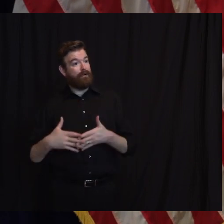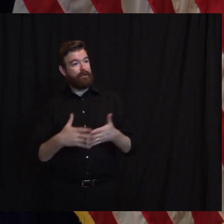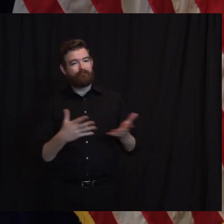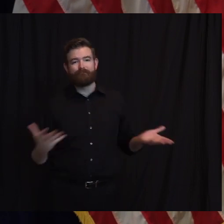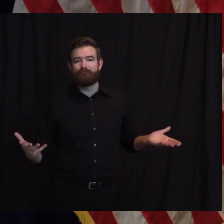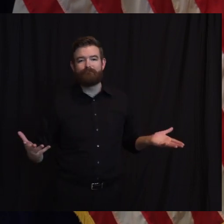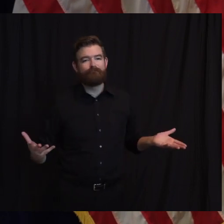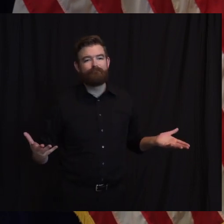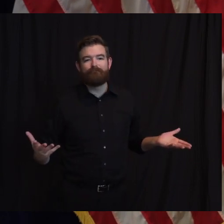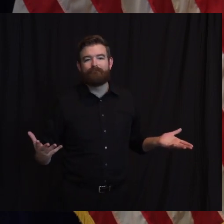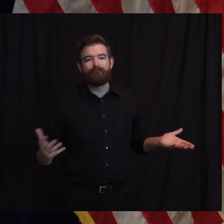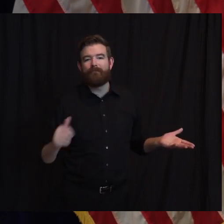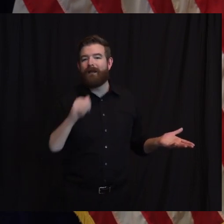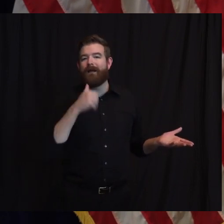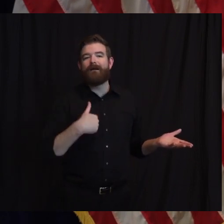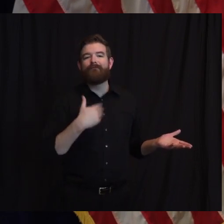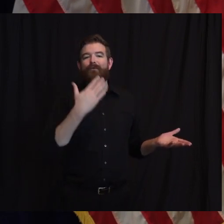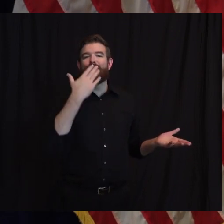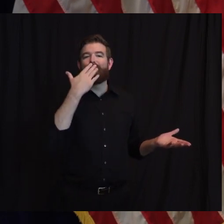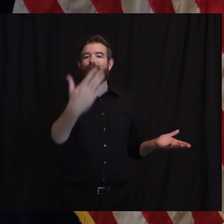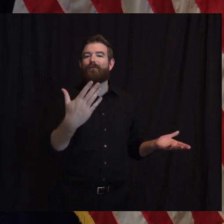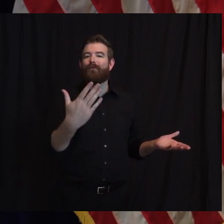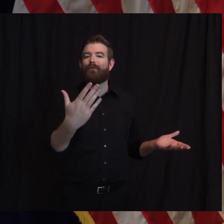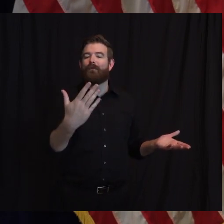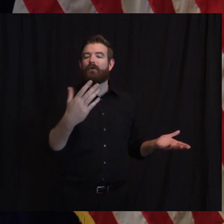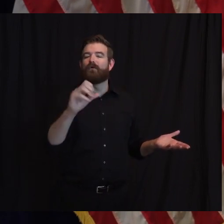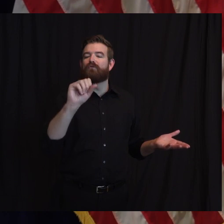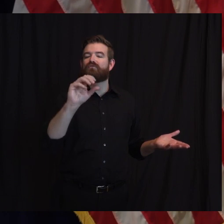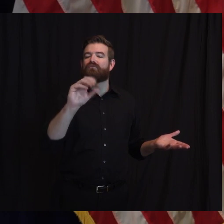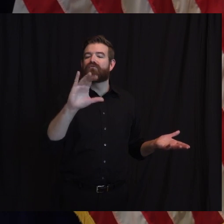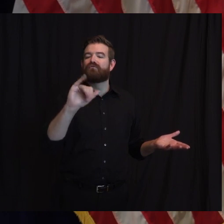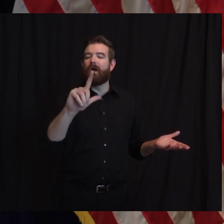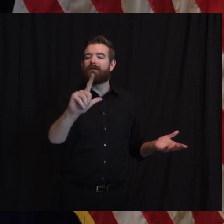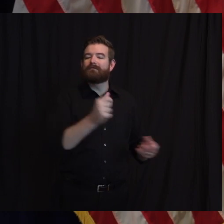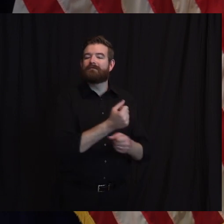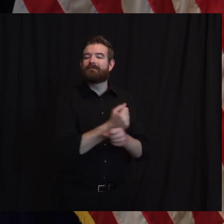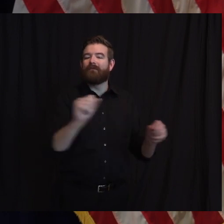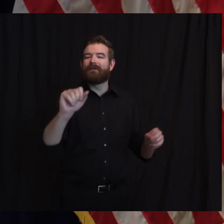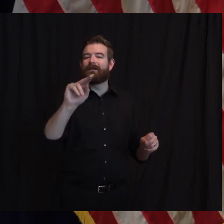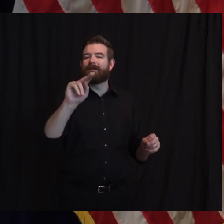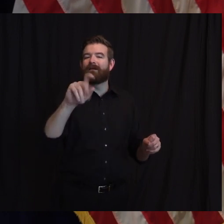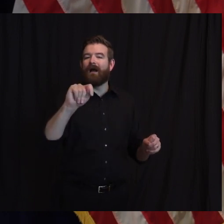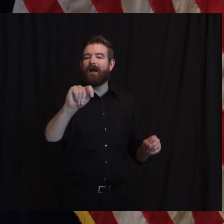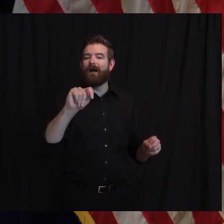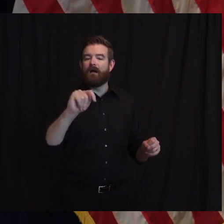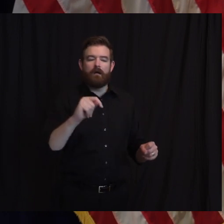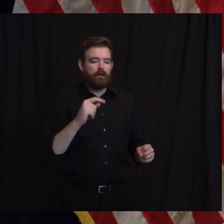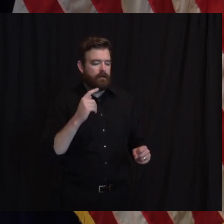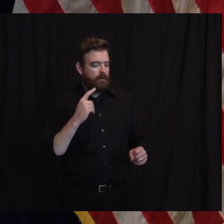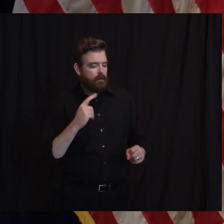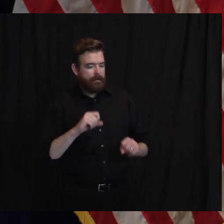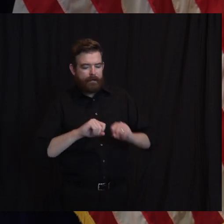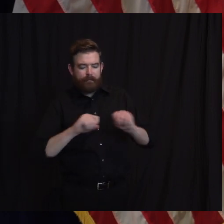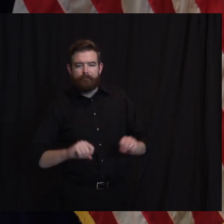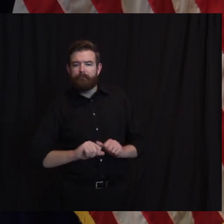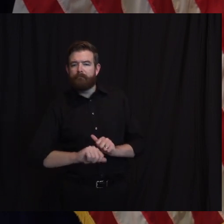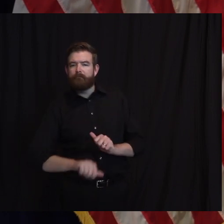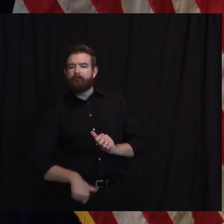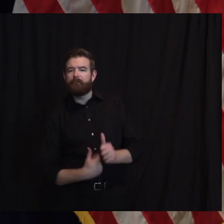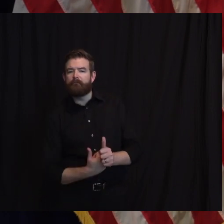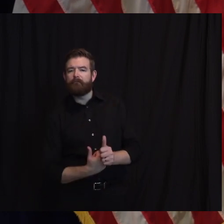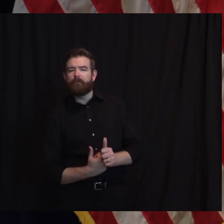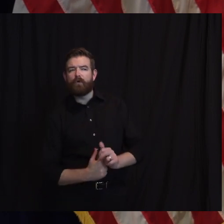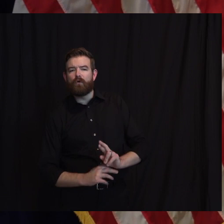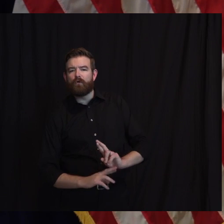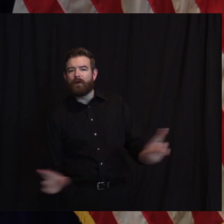social net. There's just no two ways about it. And while we can take great pride in things like the #1